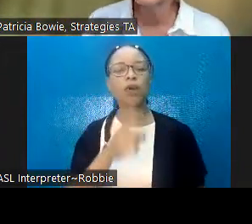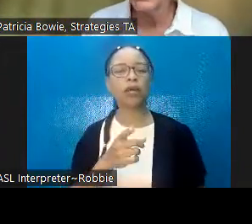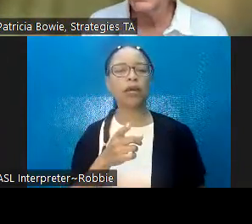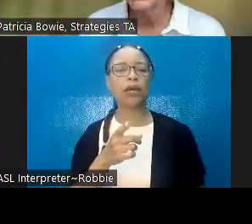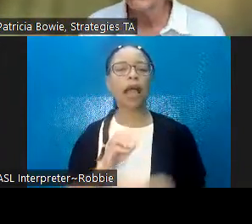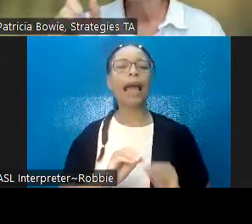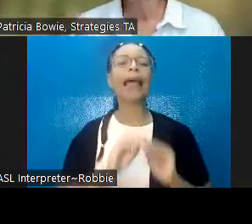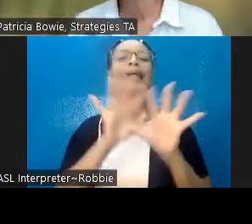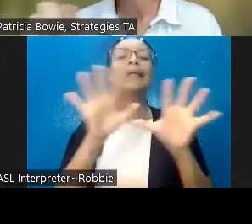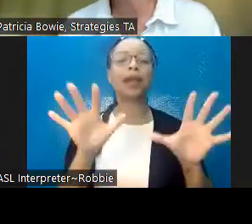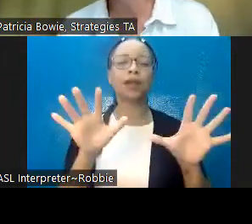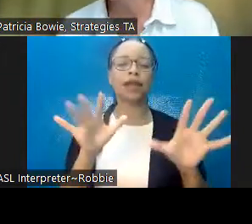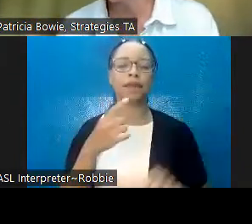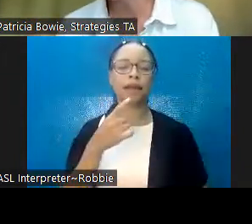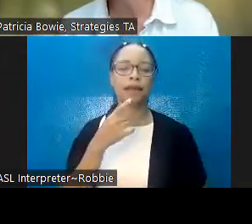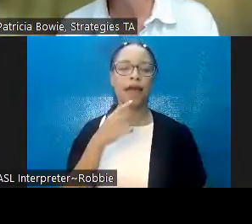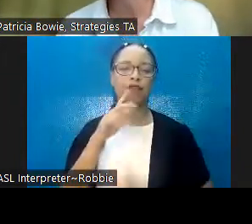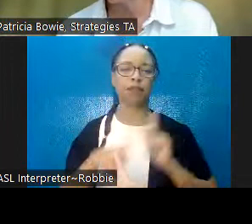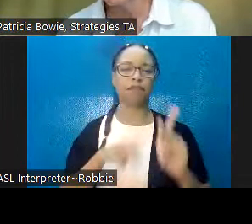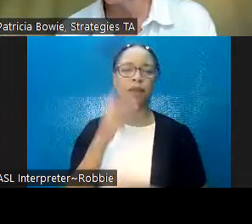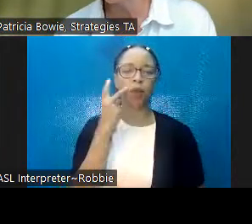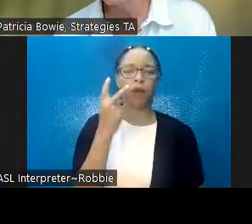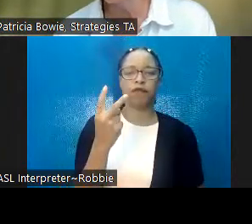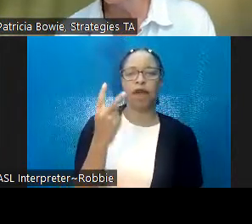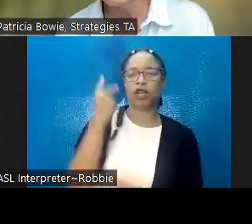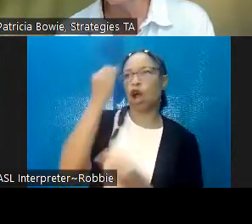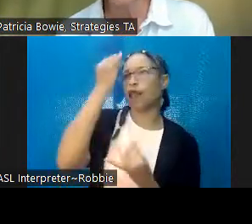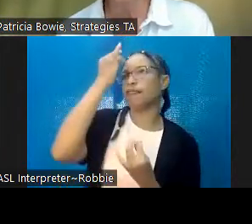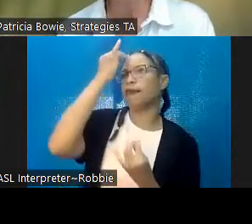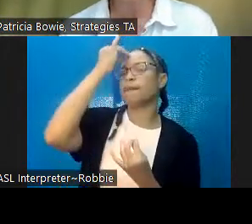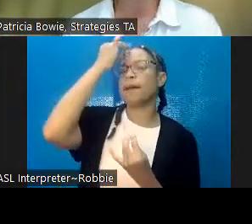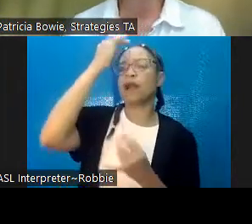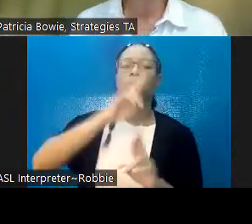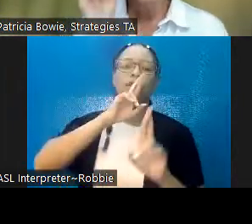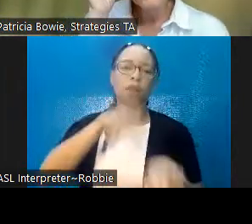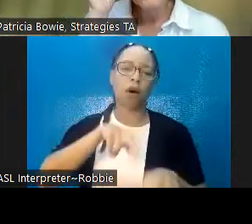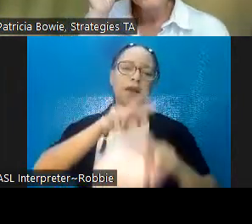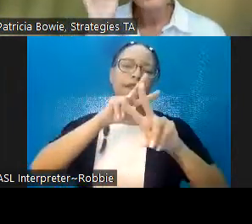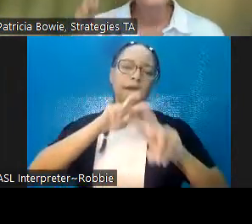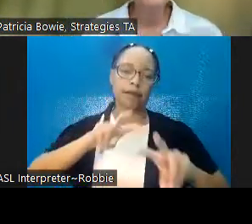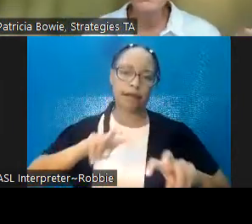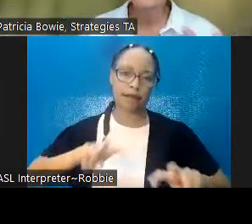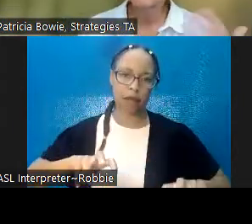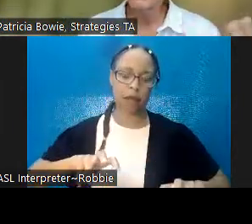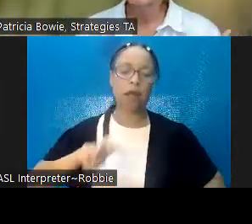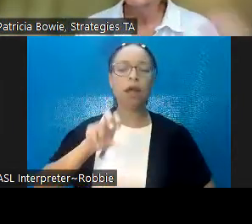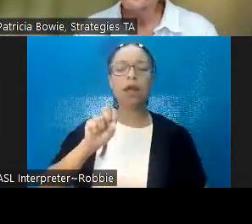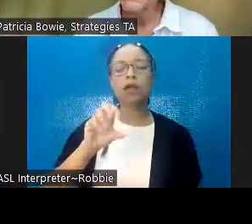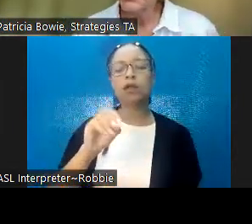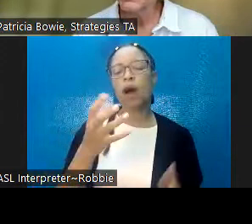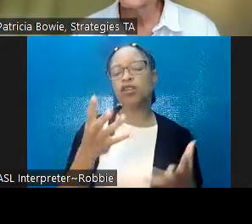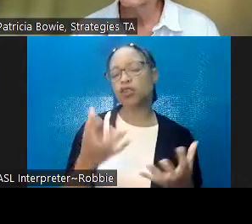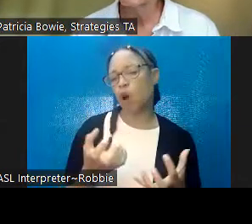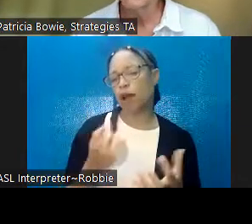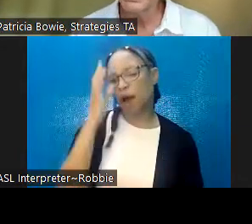clearly stated for people to reflect on and respond to in the assessment. So I just want to kind of put those